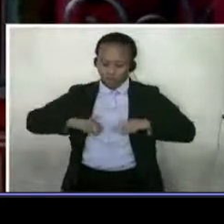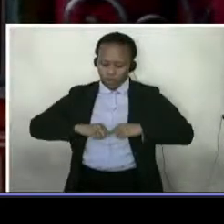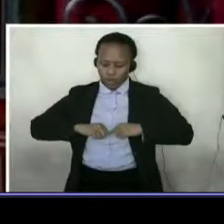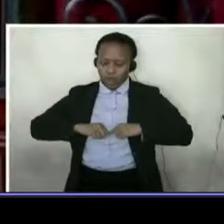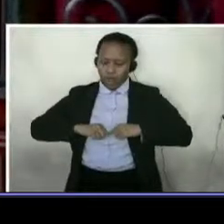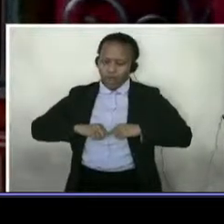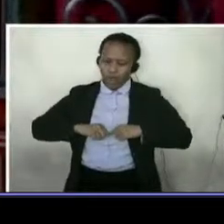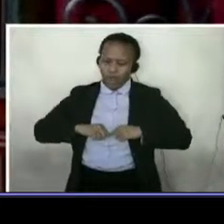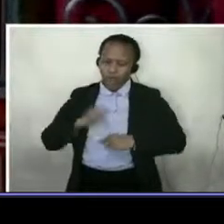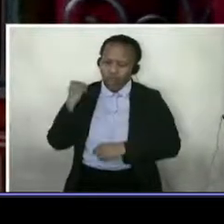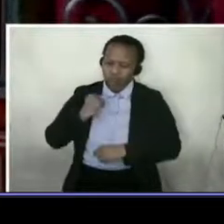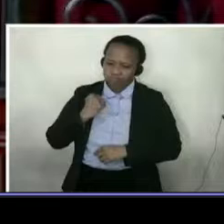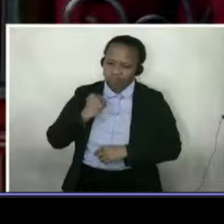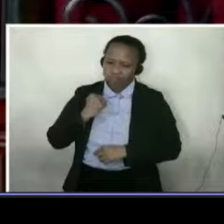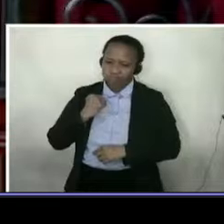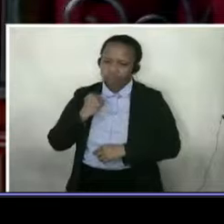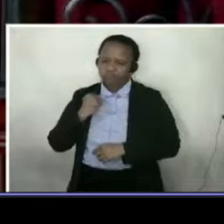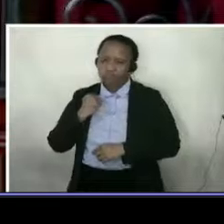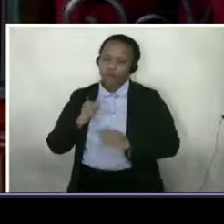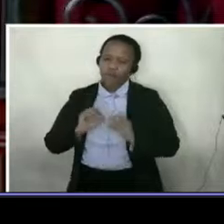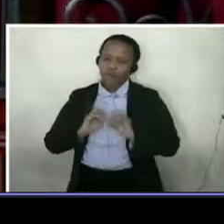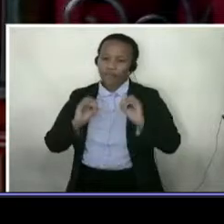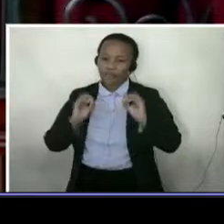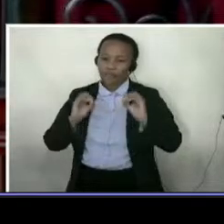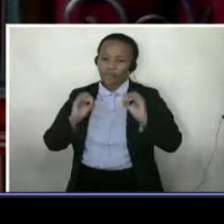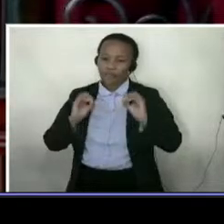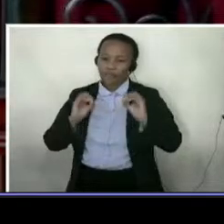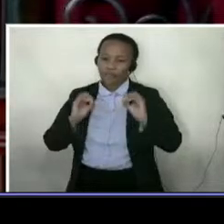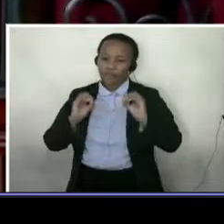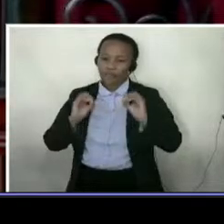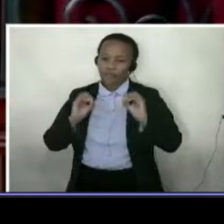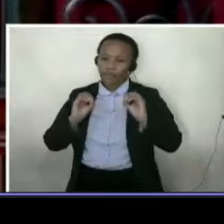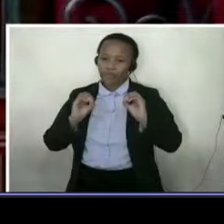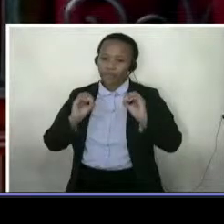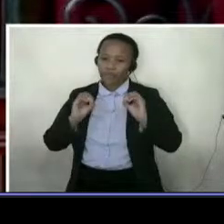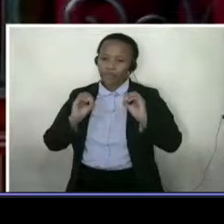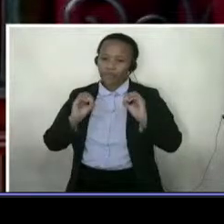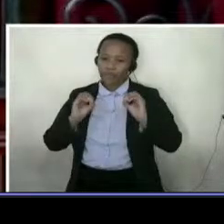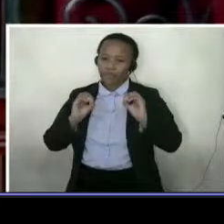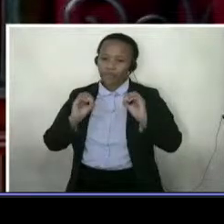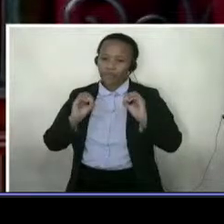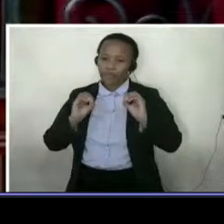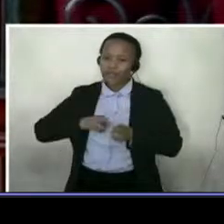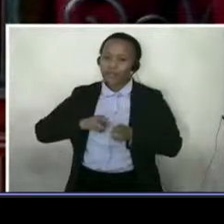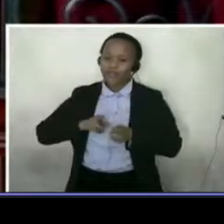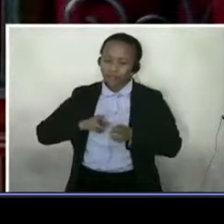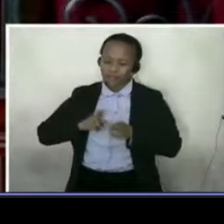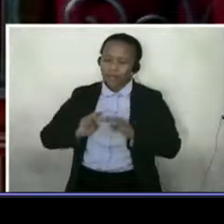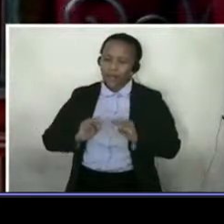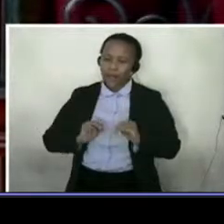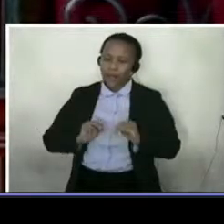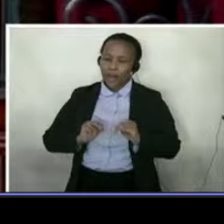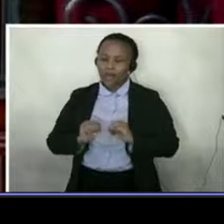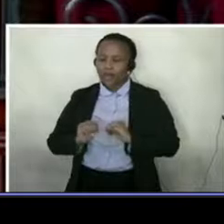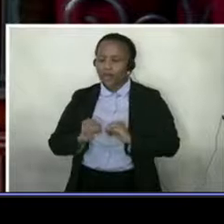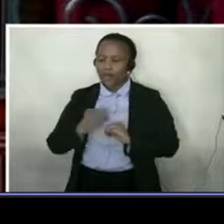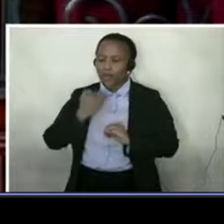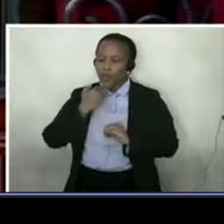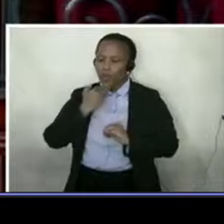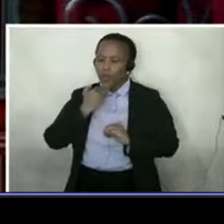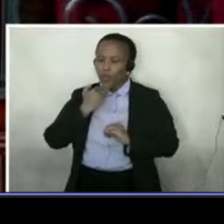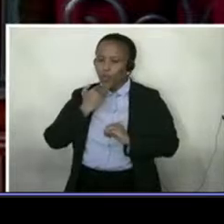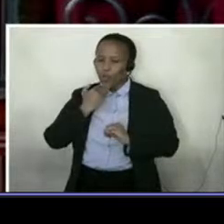our call for speedy consequence management against those CEOs who are responsible have qualified